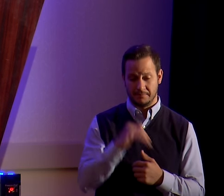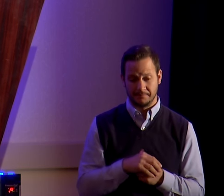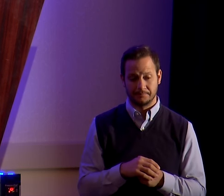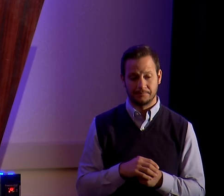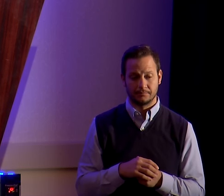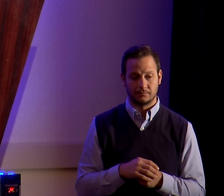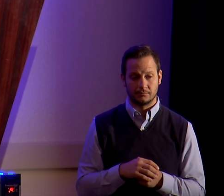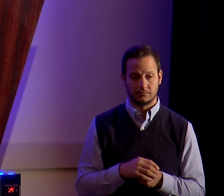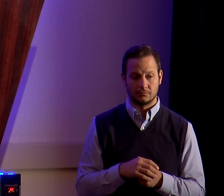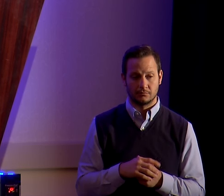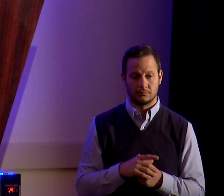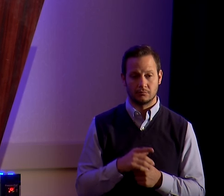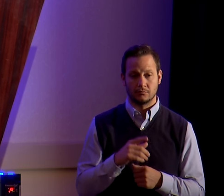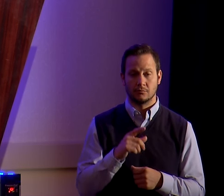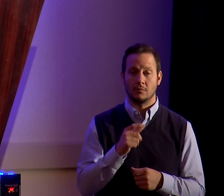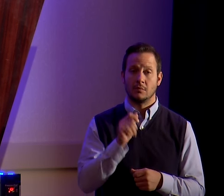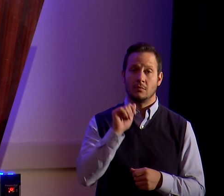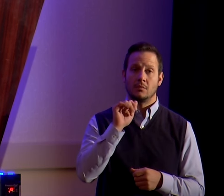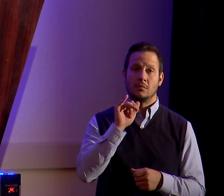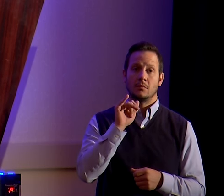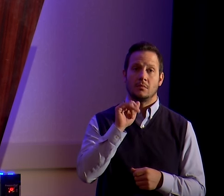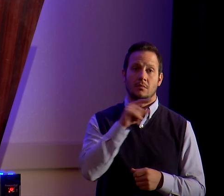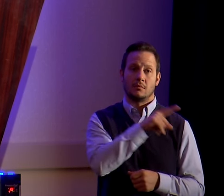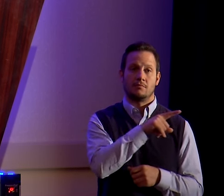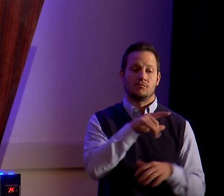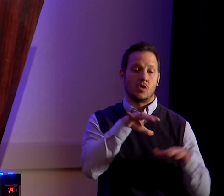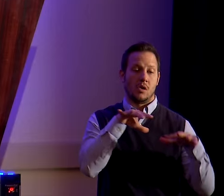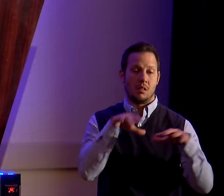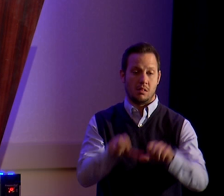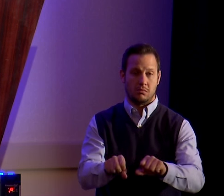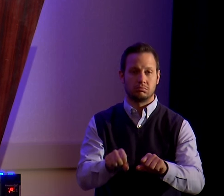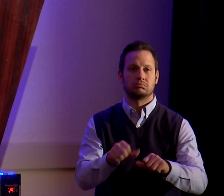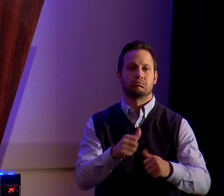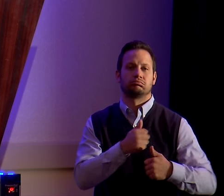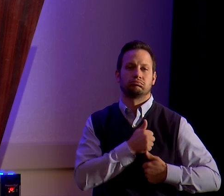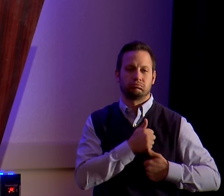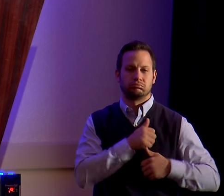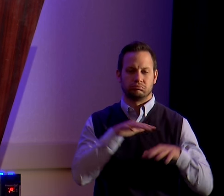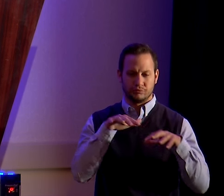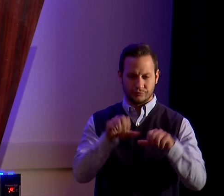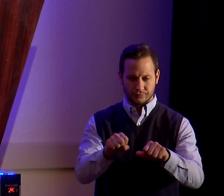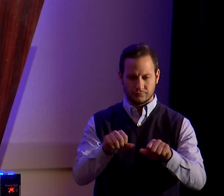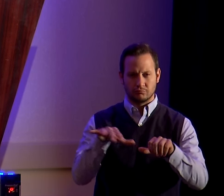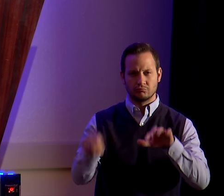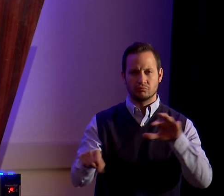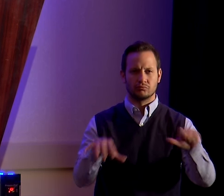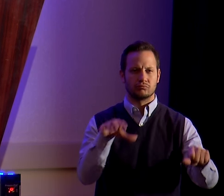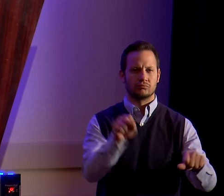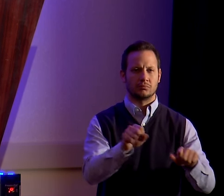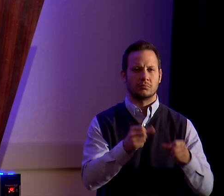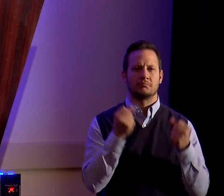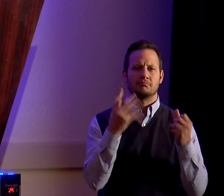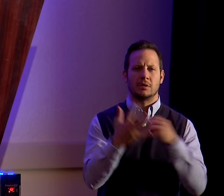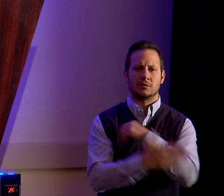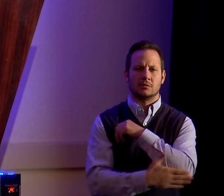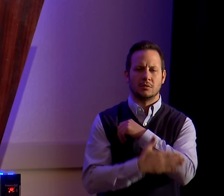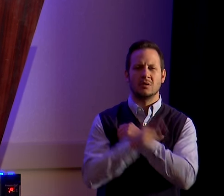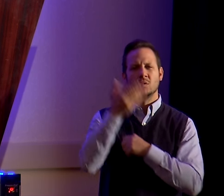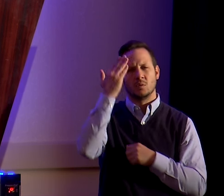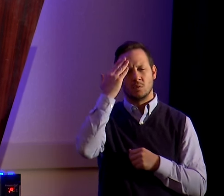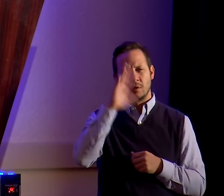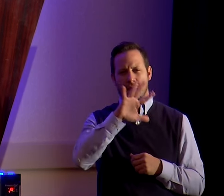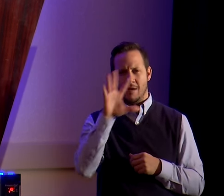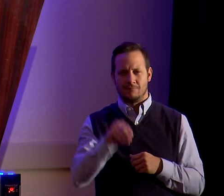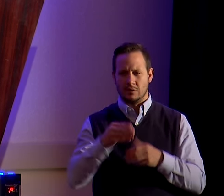European colonial forces took over many countries, so they sort of divided up Africa